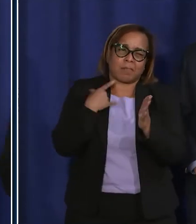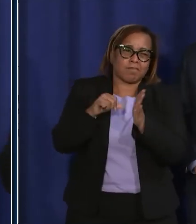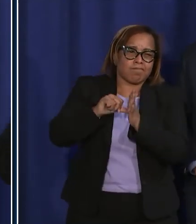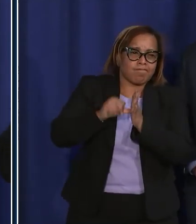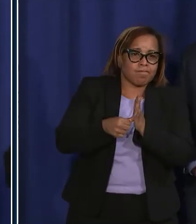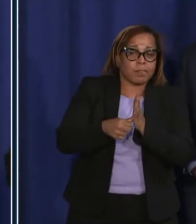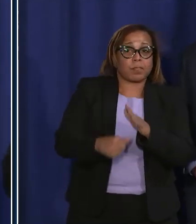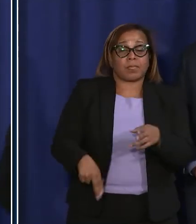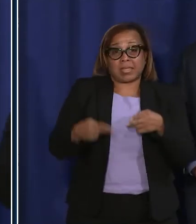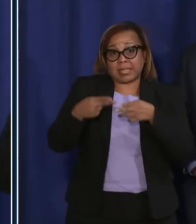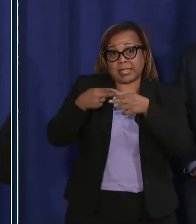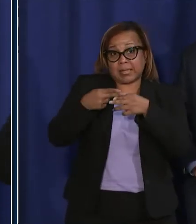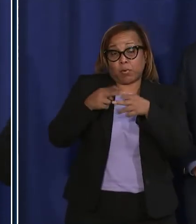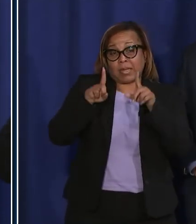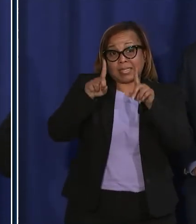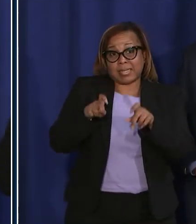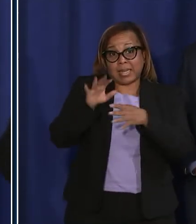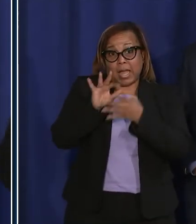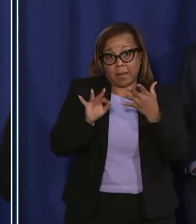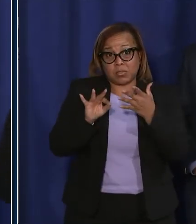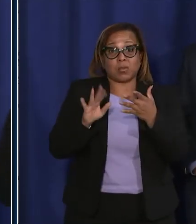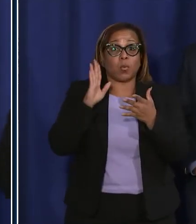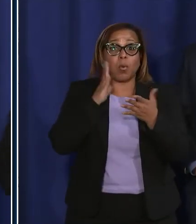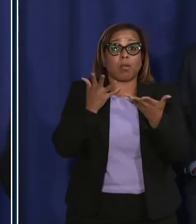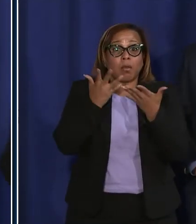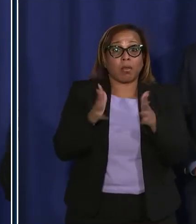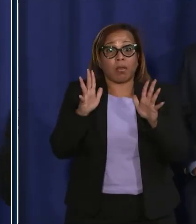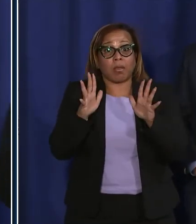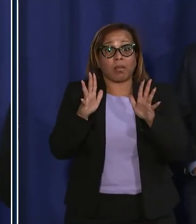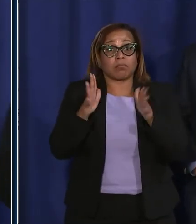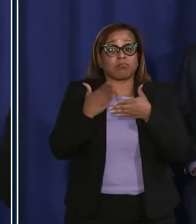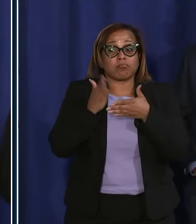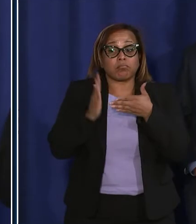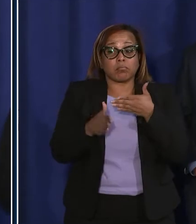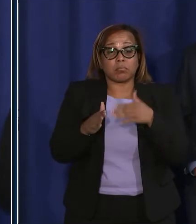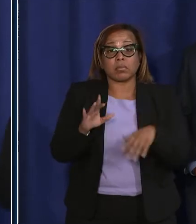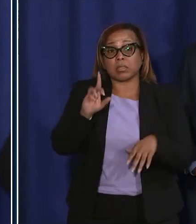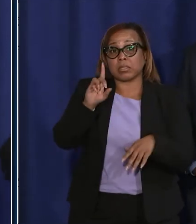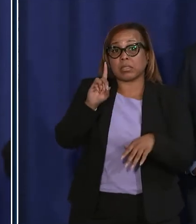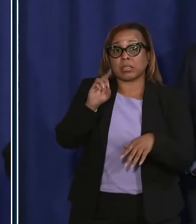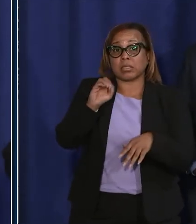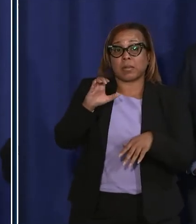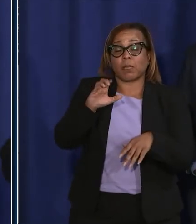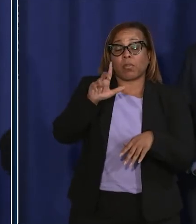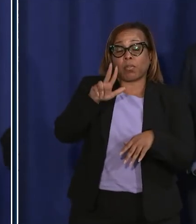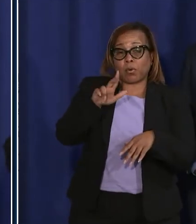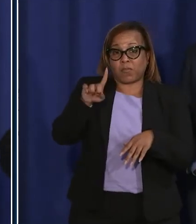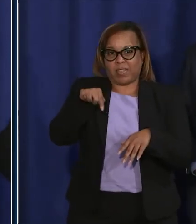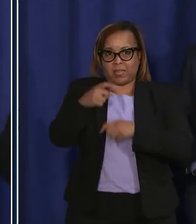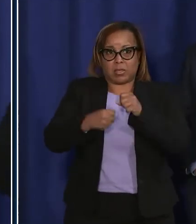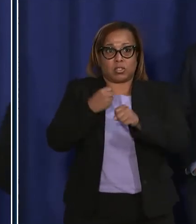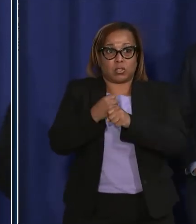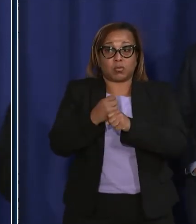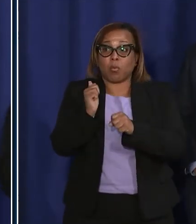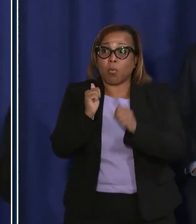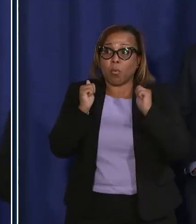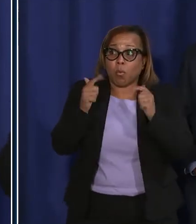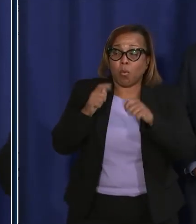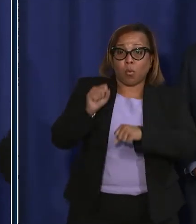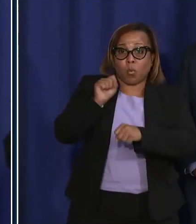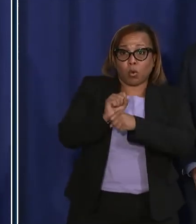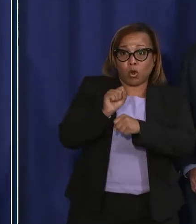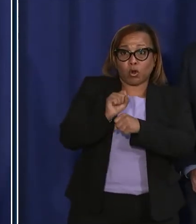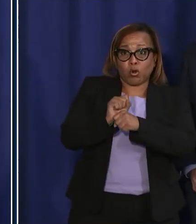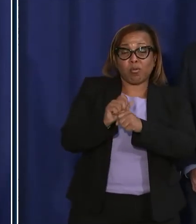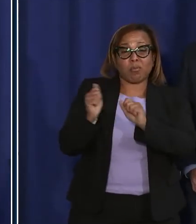that the temporary testing option does end and sunsets on December 31st of this year. So we need all of our workers within